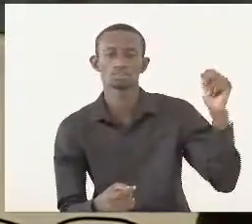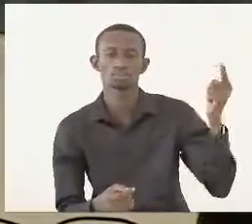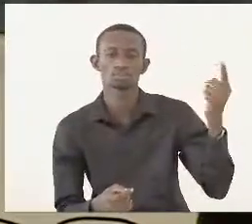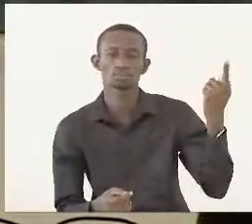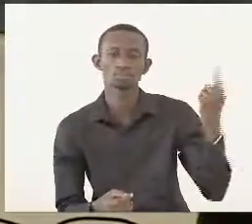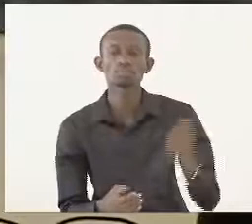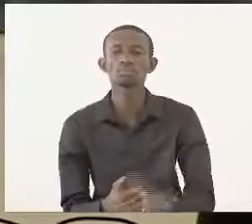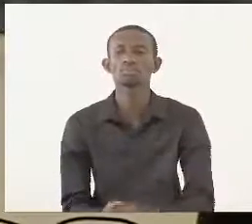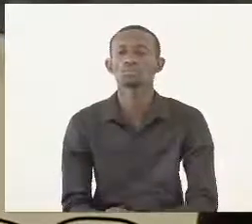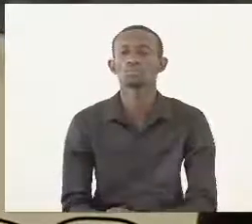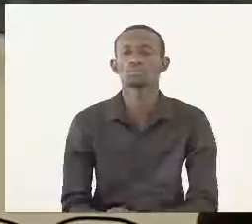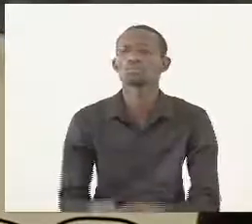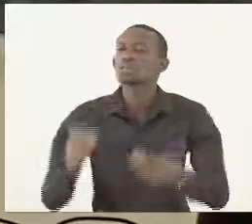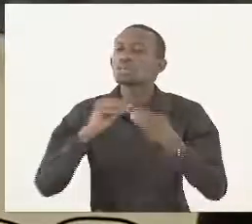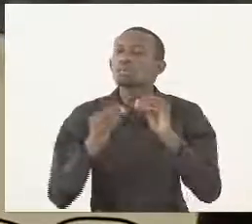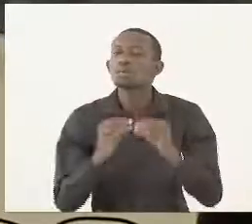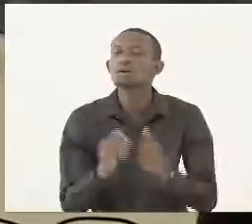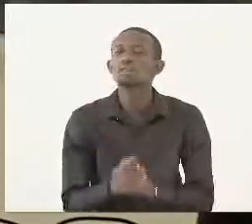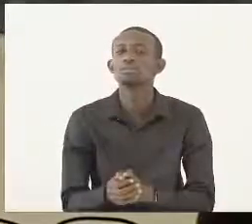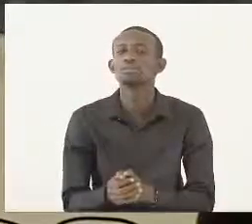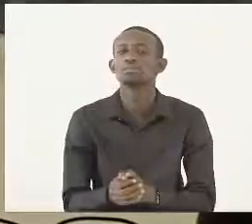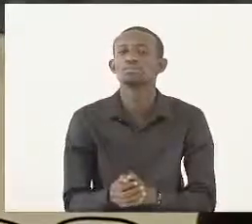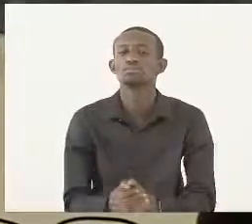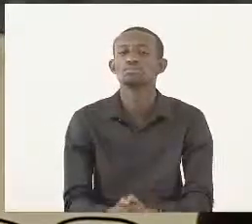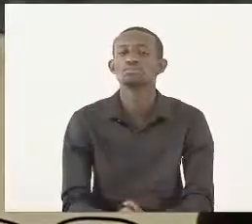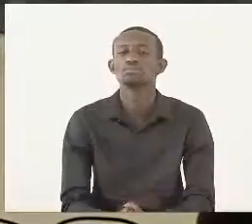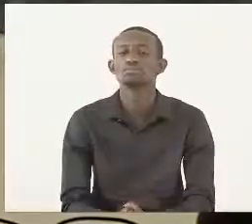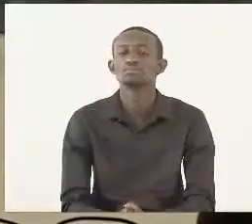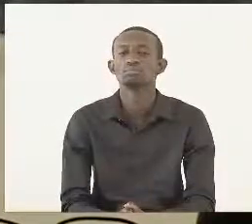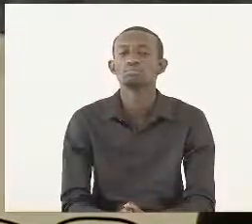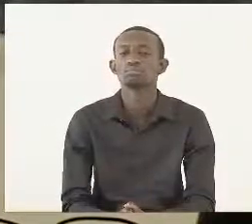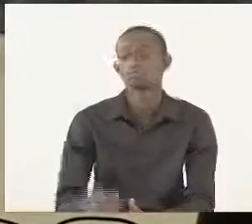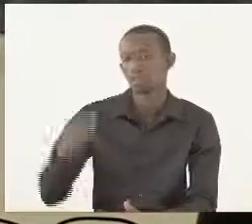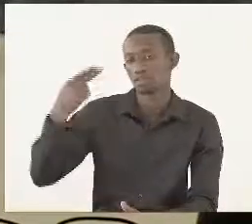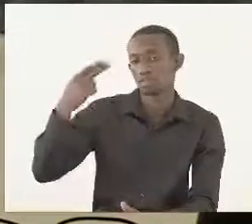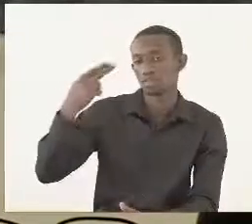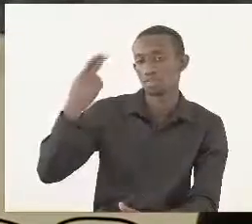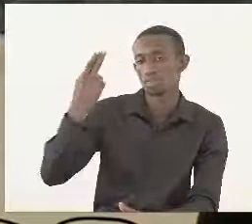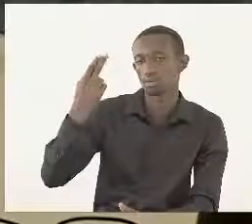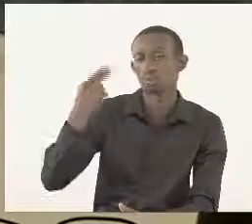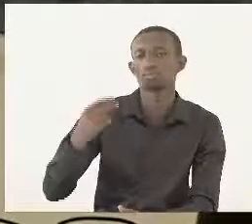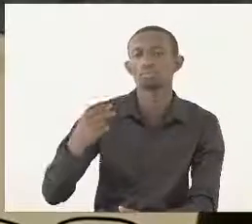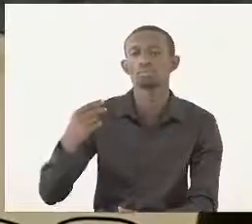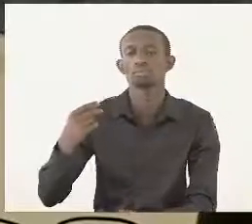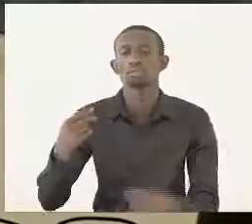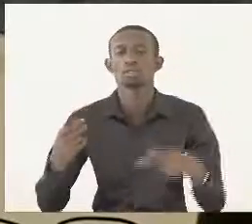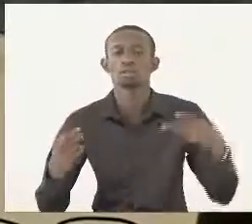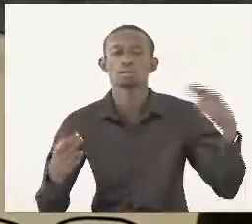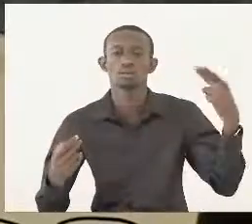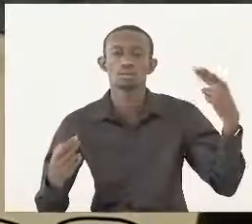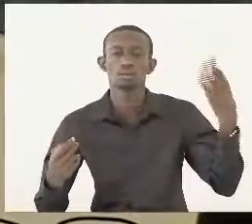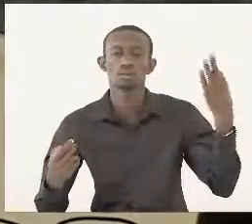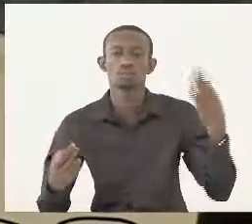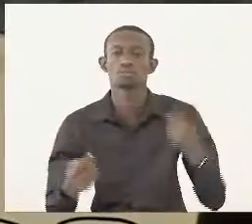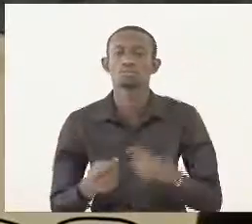of sodium atoms is the same on both sides. For hydrogen atoms, we have 3, 2, and 3, and